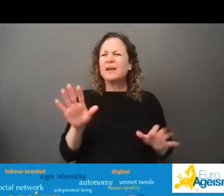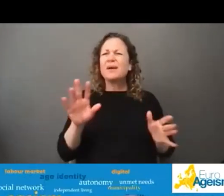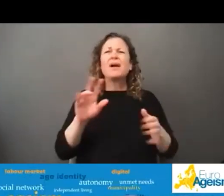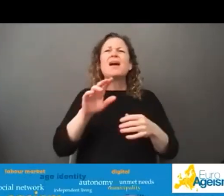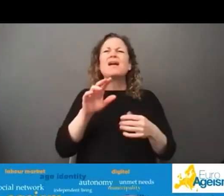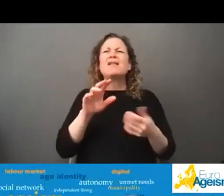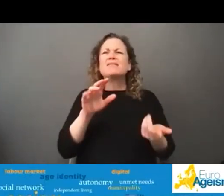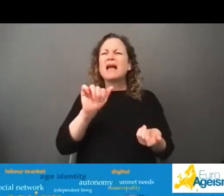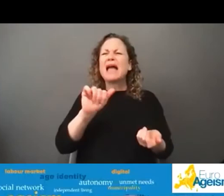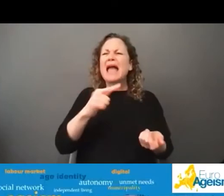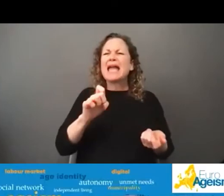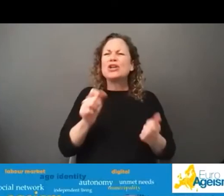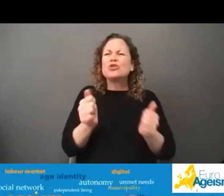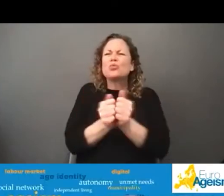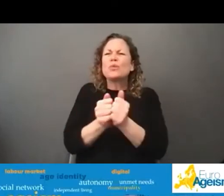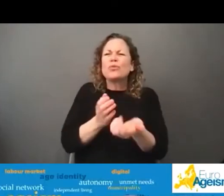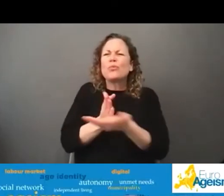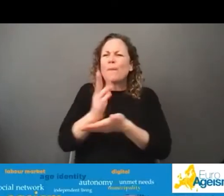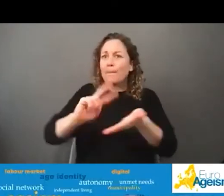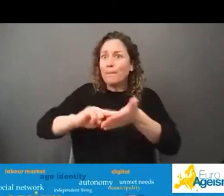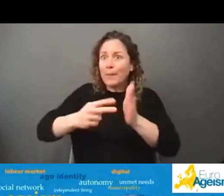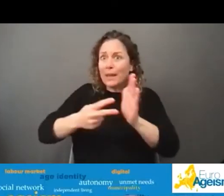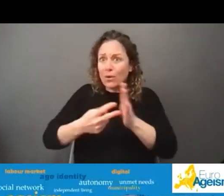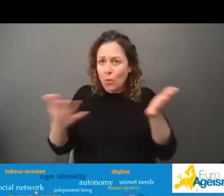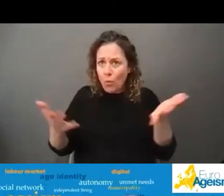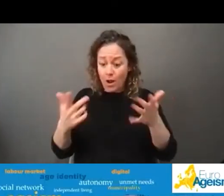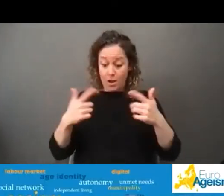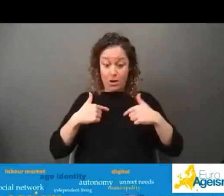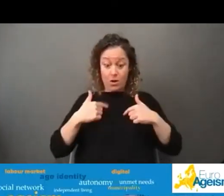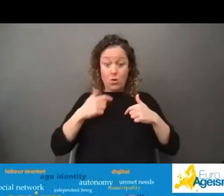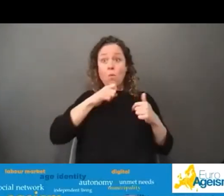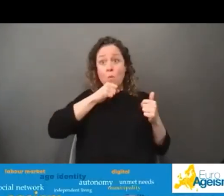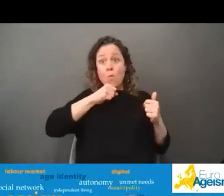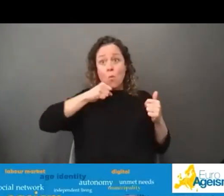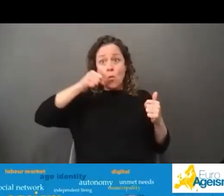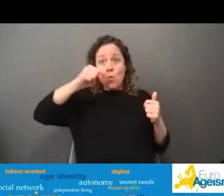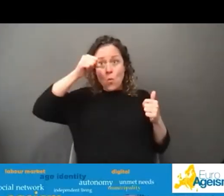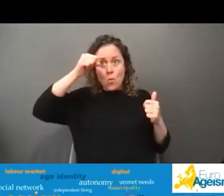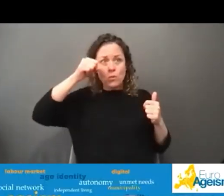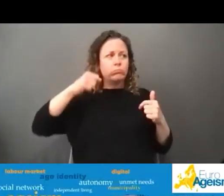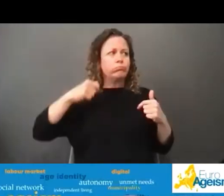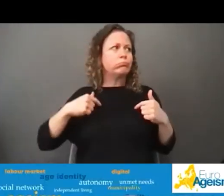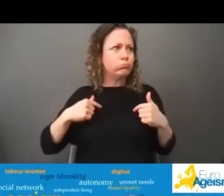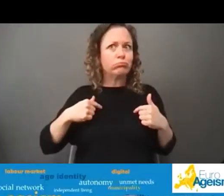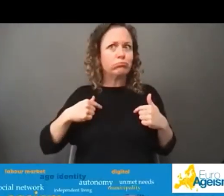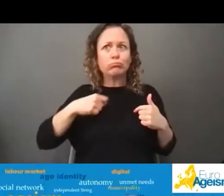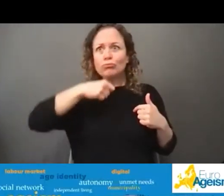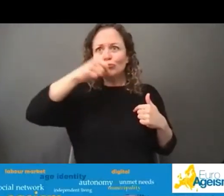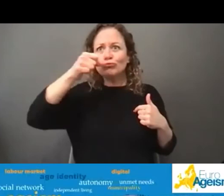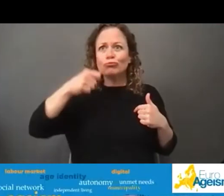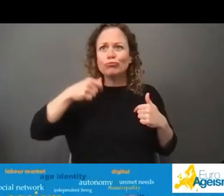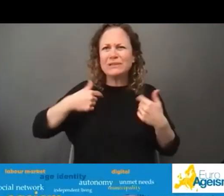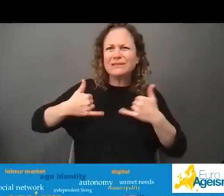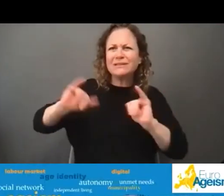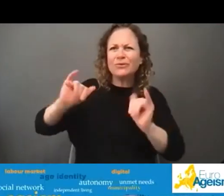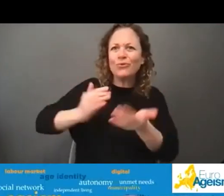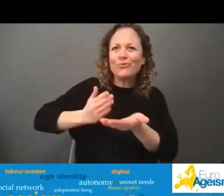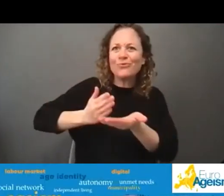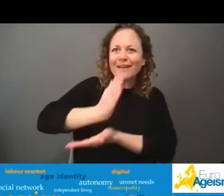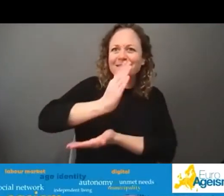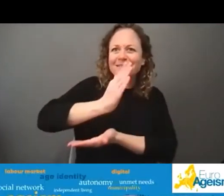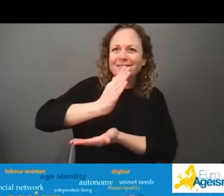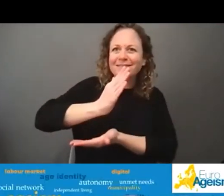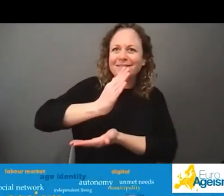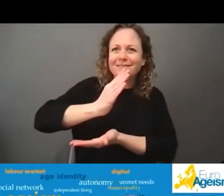get older, into our older age and later life course, we have rights, we're rights holders. So governments need to listen